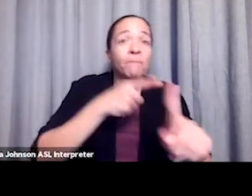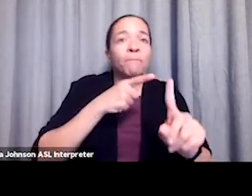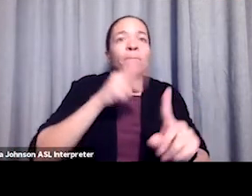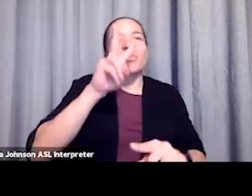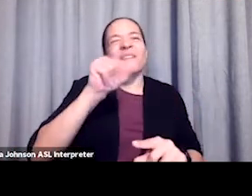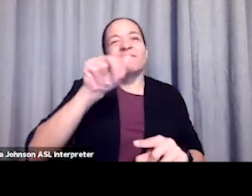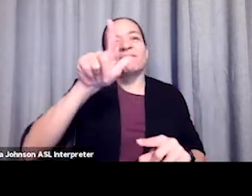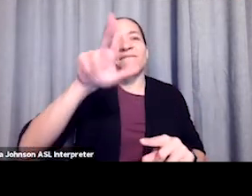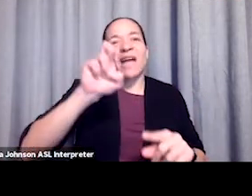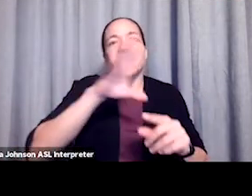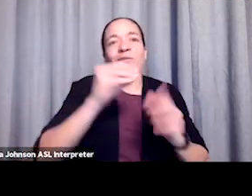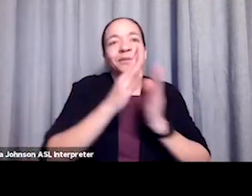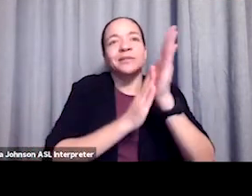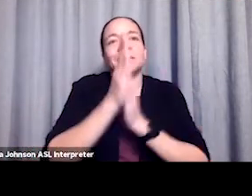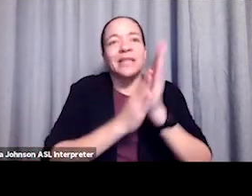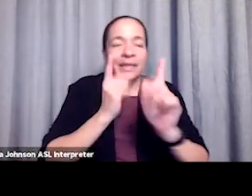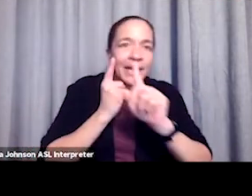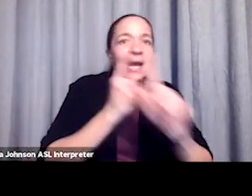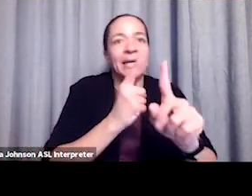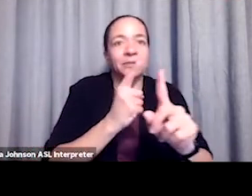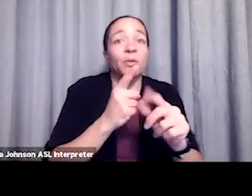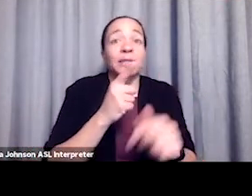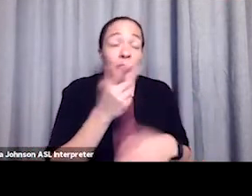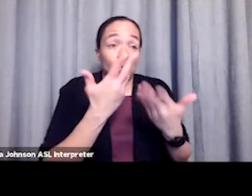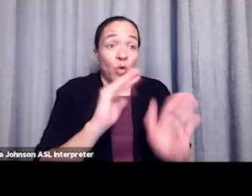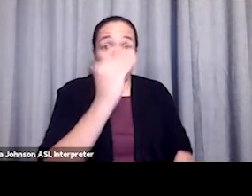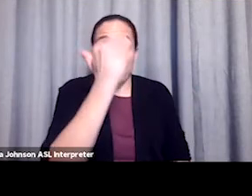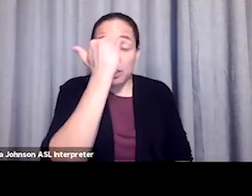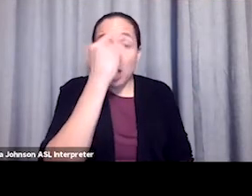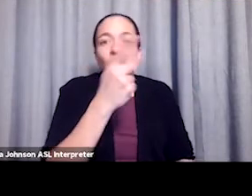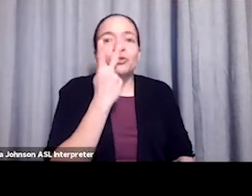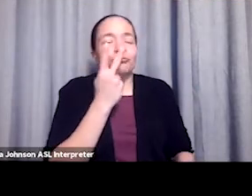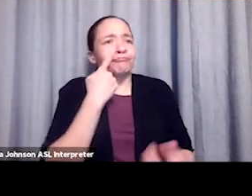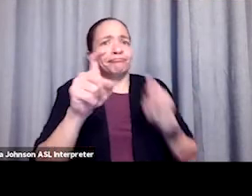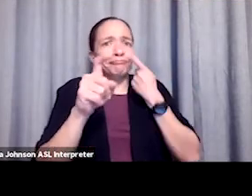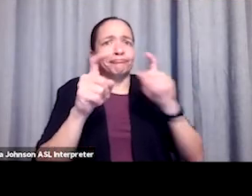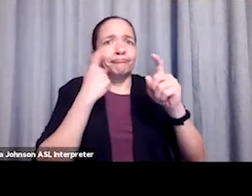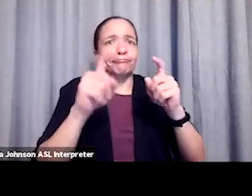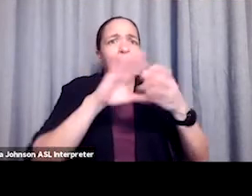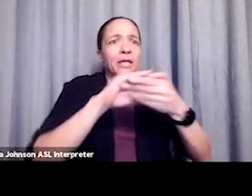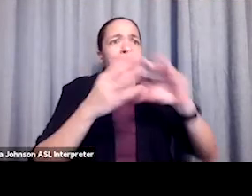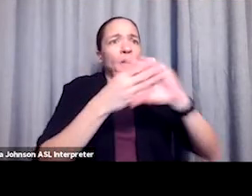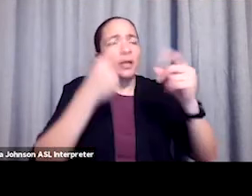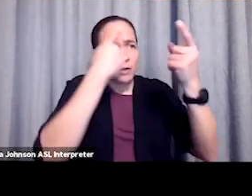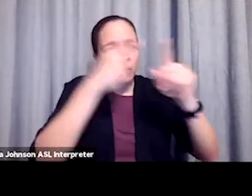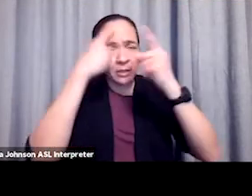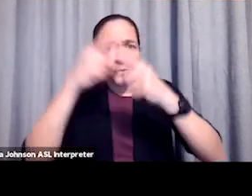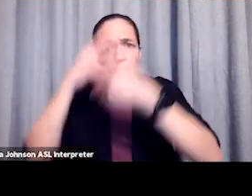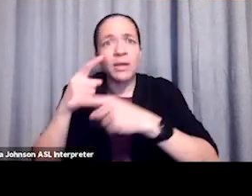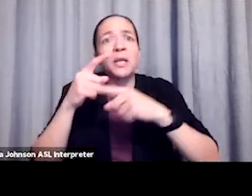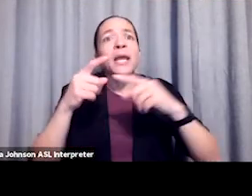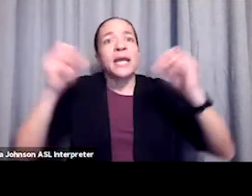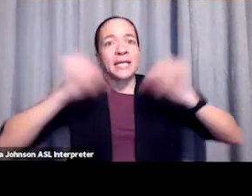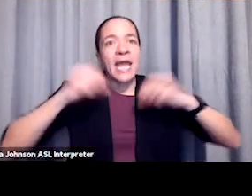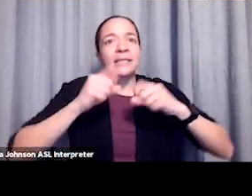aspirations. And when you know that, and especially, when you see some of these narratives where there is widespread agreement, but to pull people along, you really have